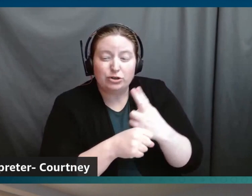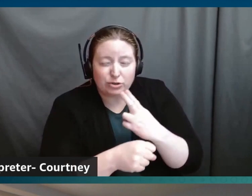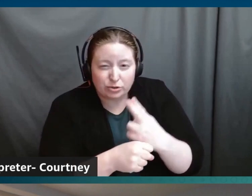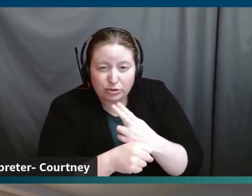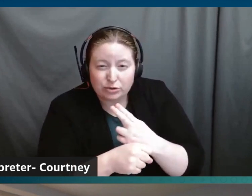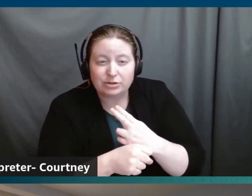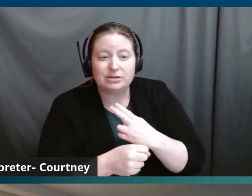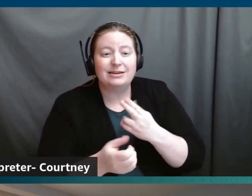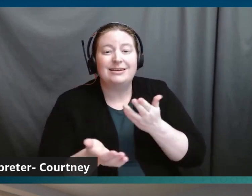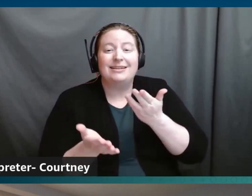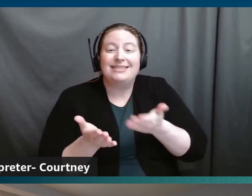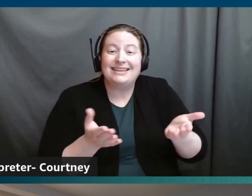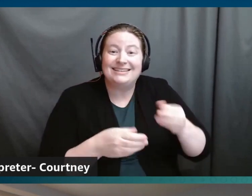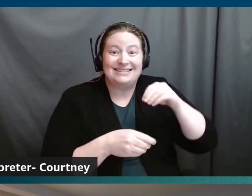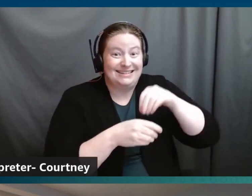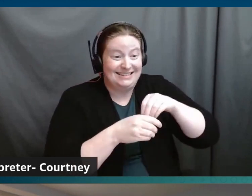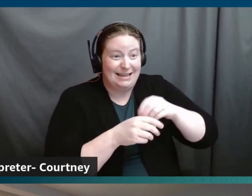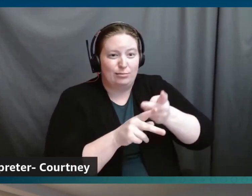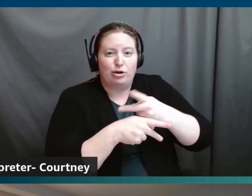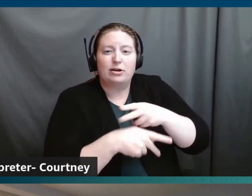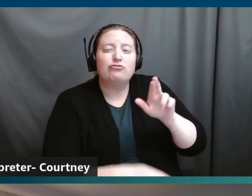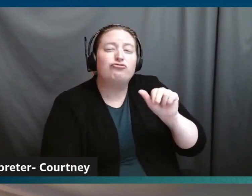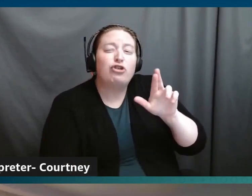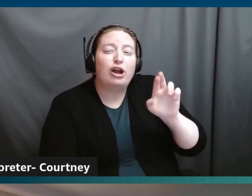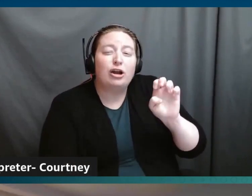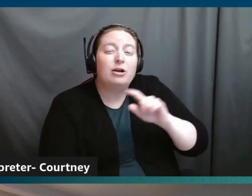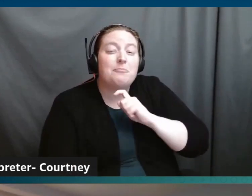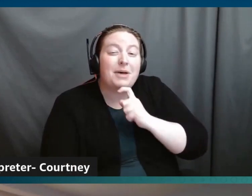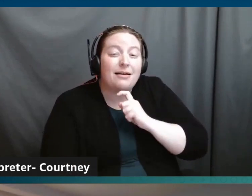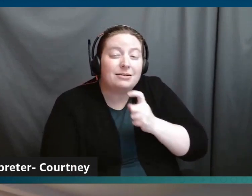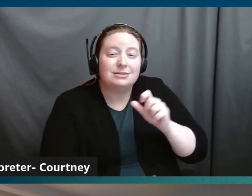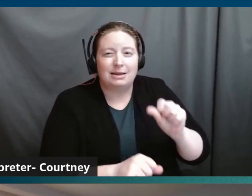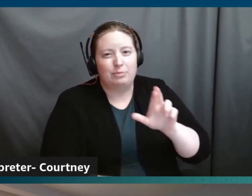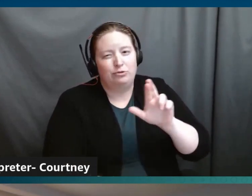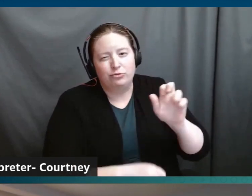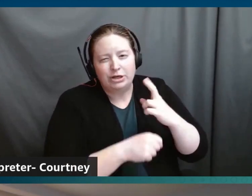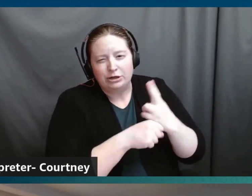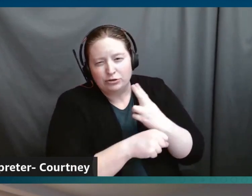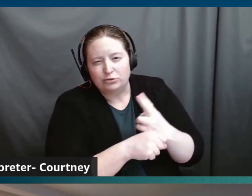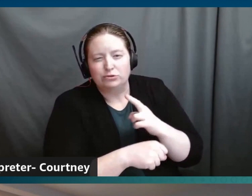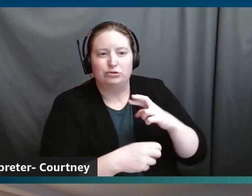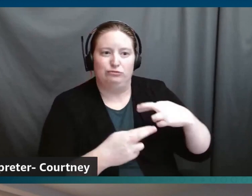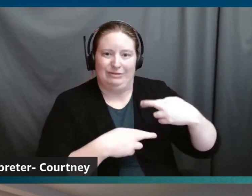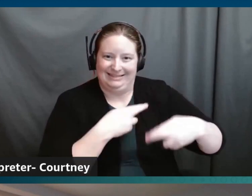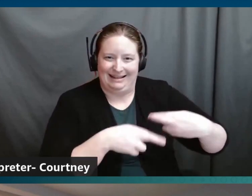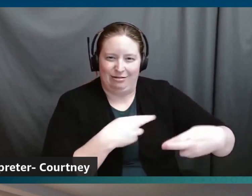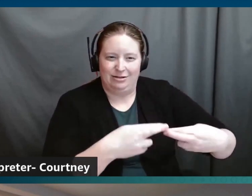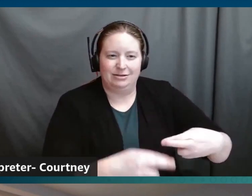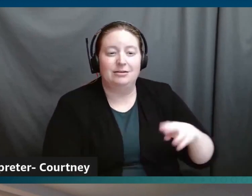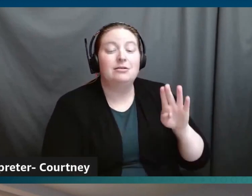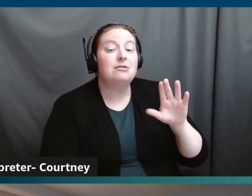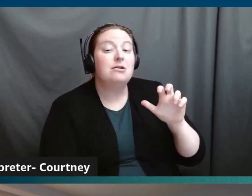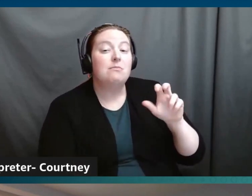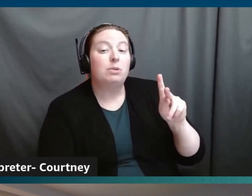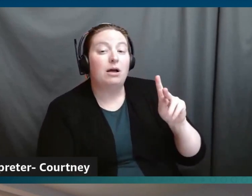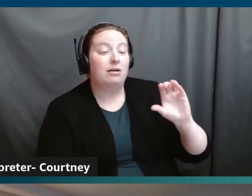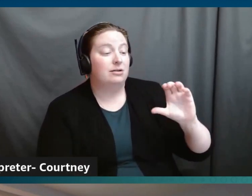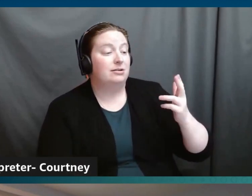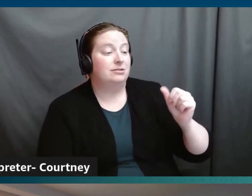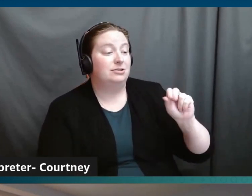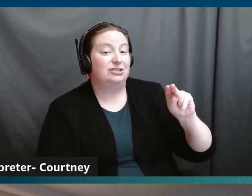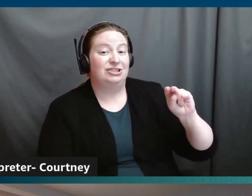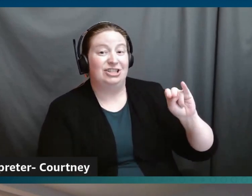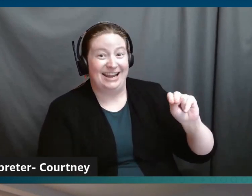product, sometimes rare metals, things like that, can then be reused and recycled. Blockchain is a top of mind, right?